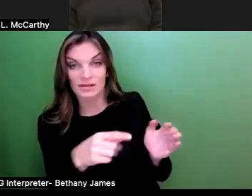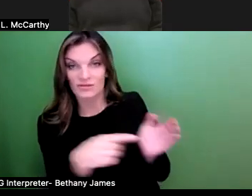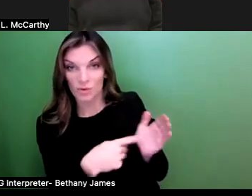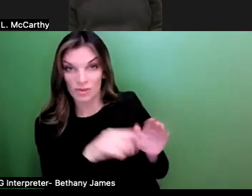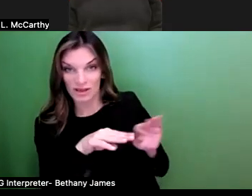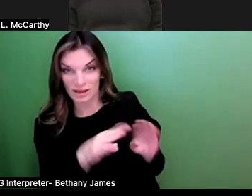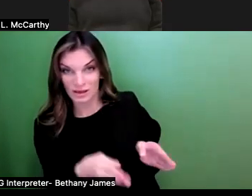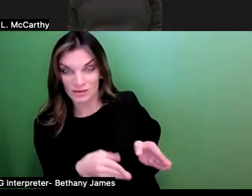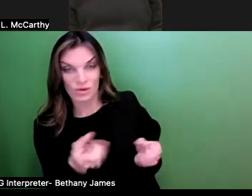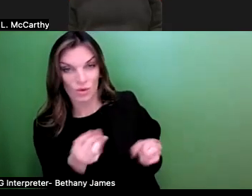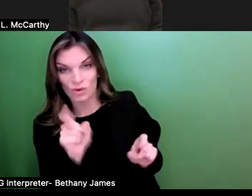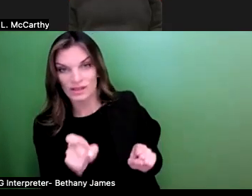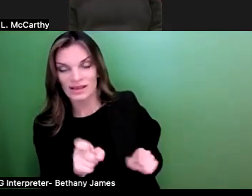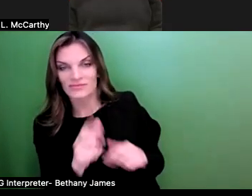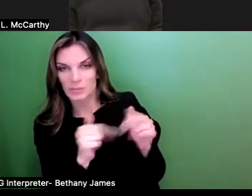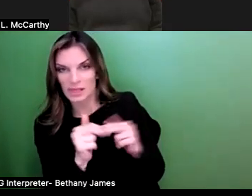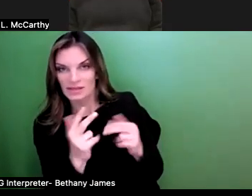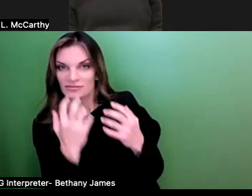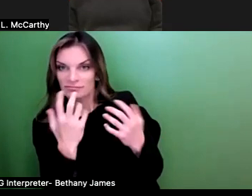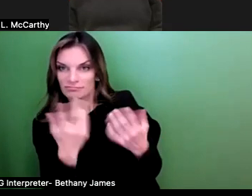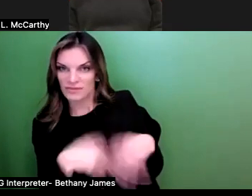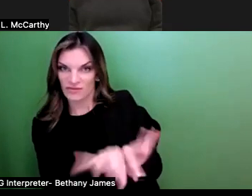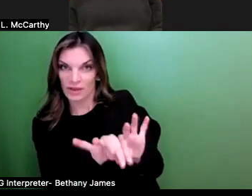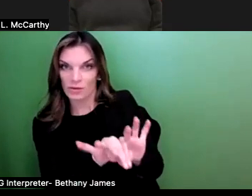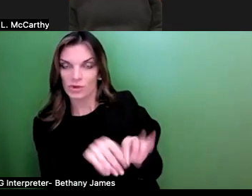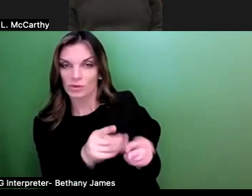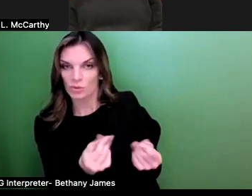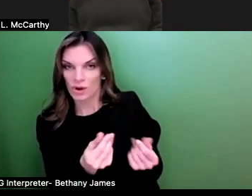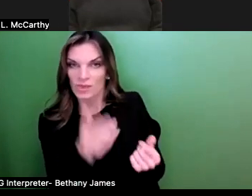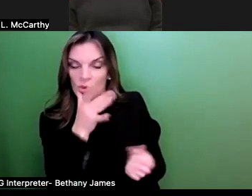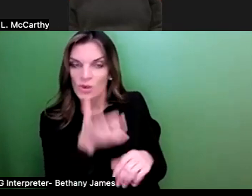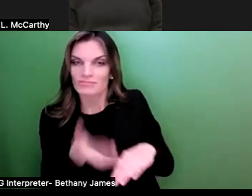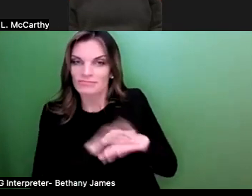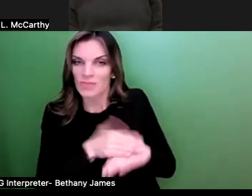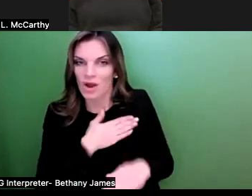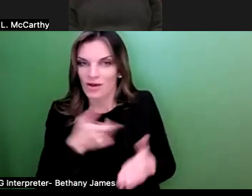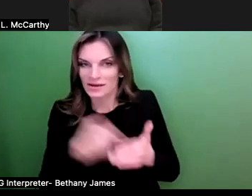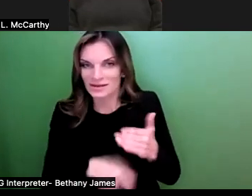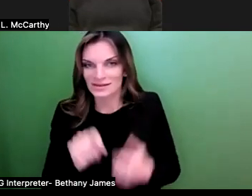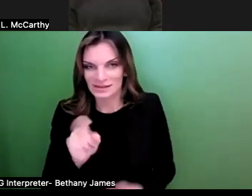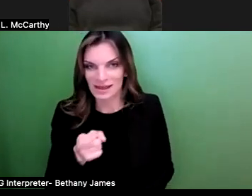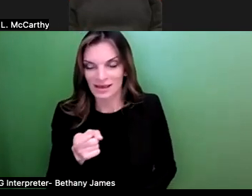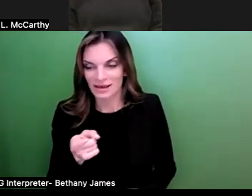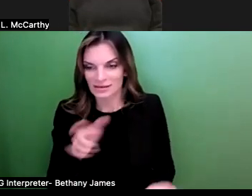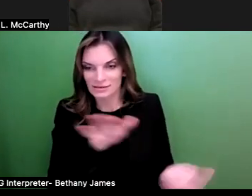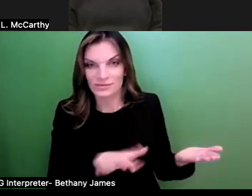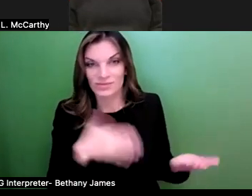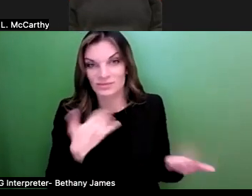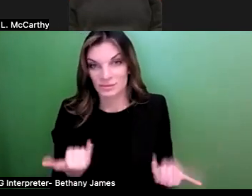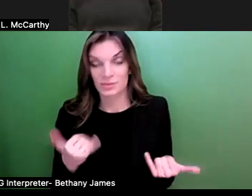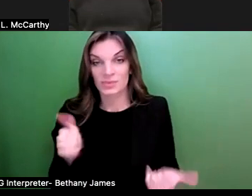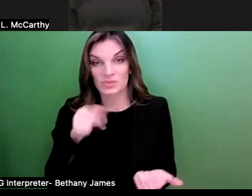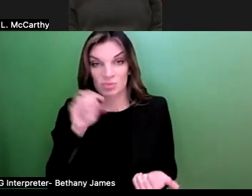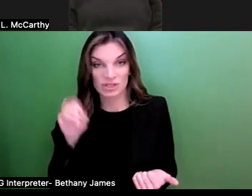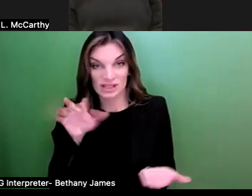can build valuable properties that will actually increase the tax base. Again, we're at 10%